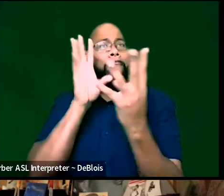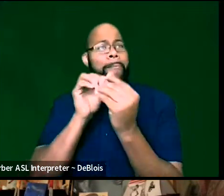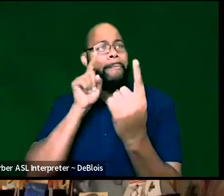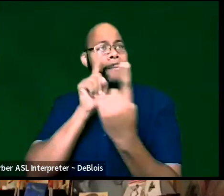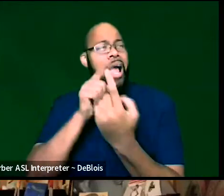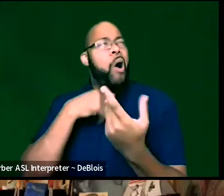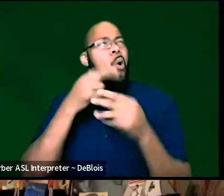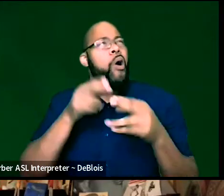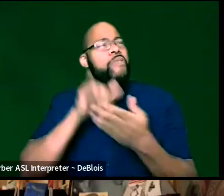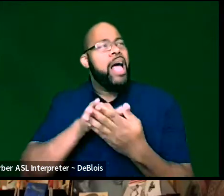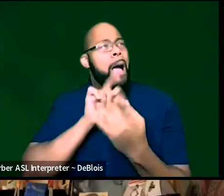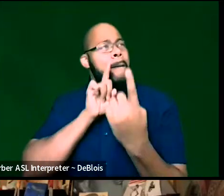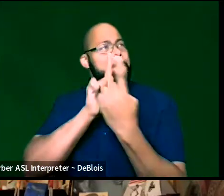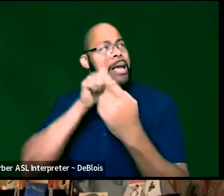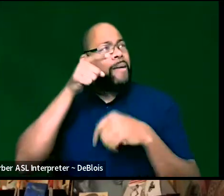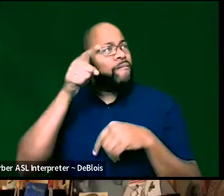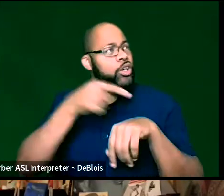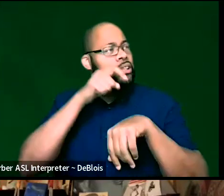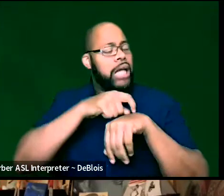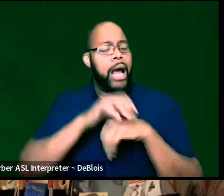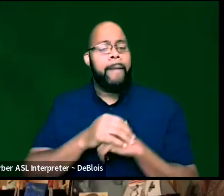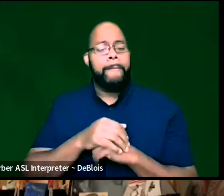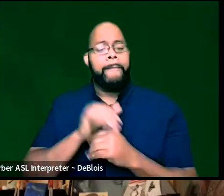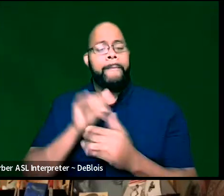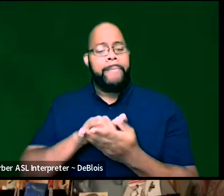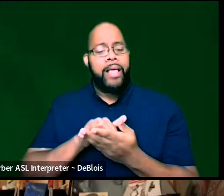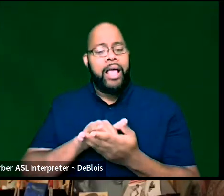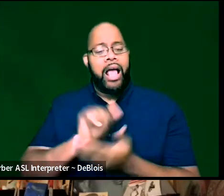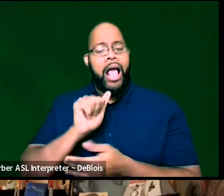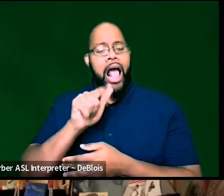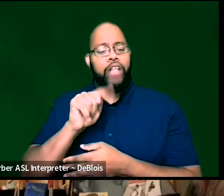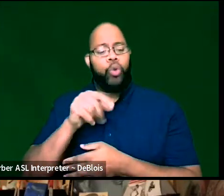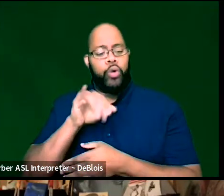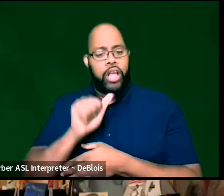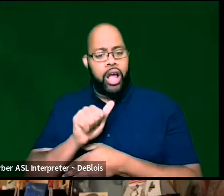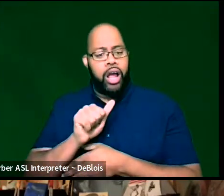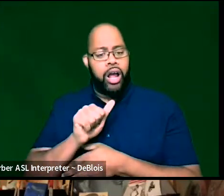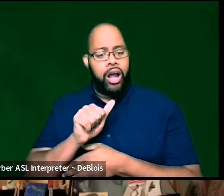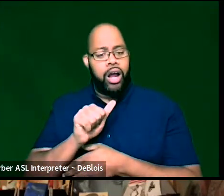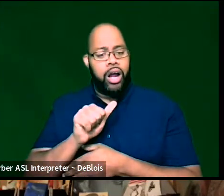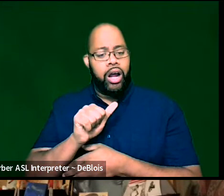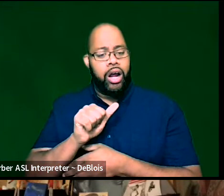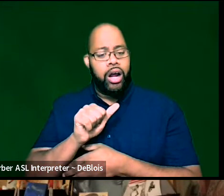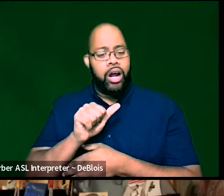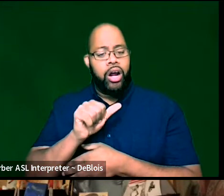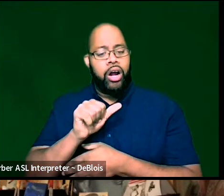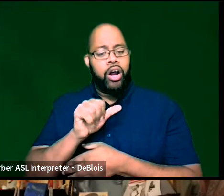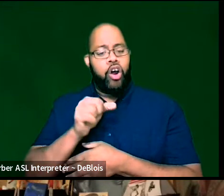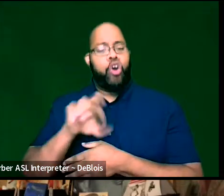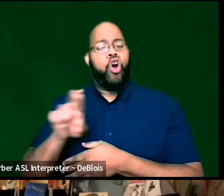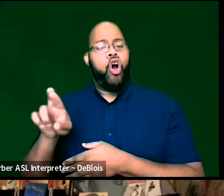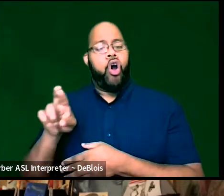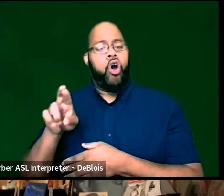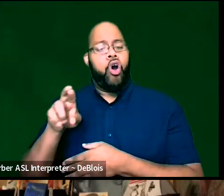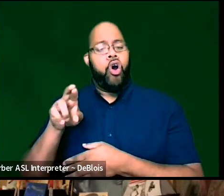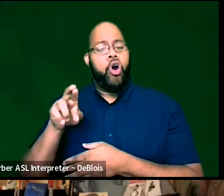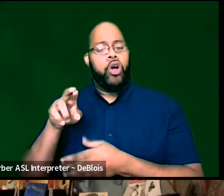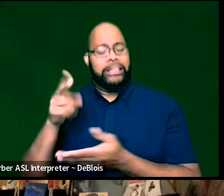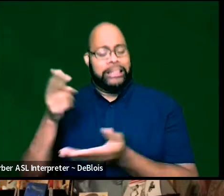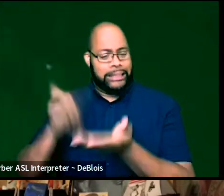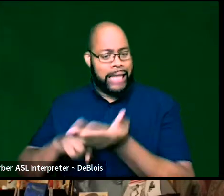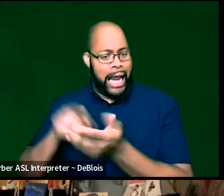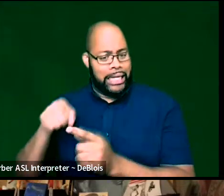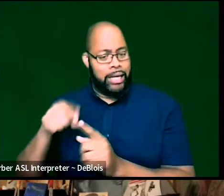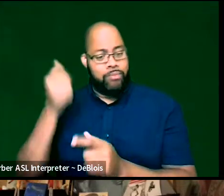want to call it that, was at the Elktonia Car beach signing. And so for those, now